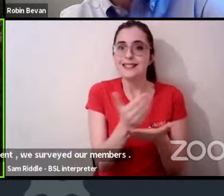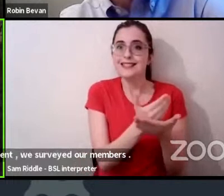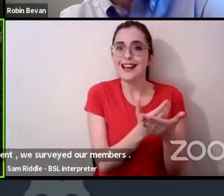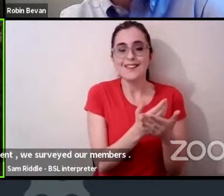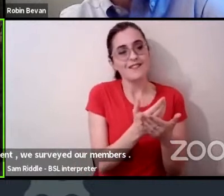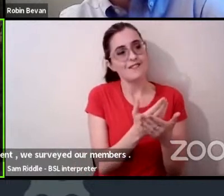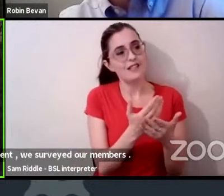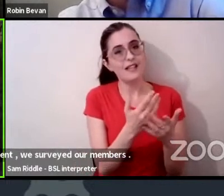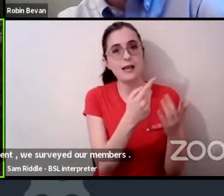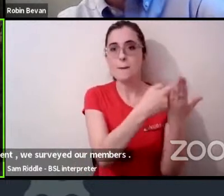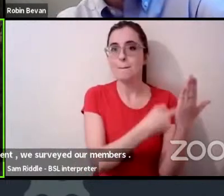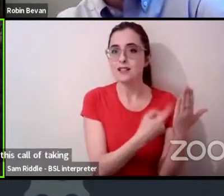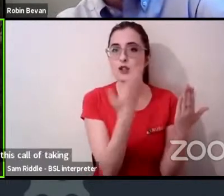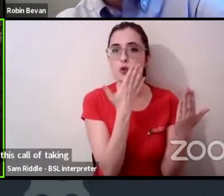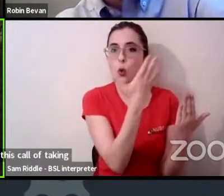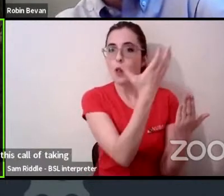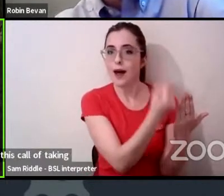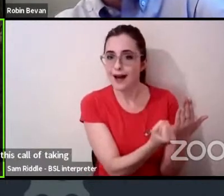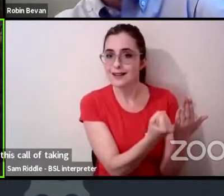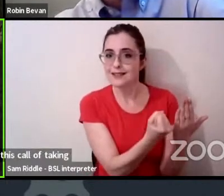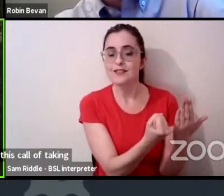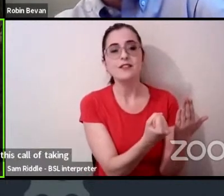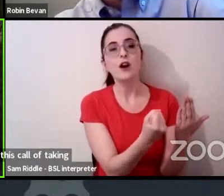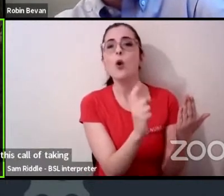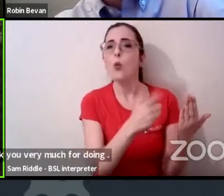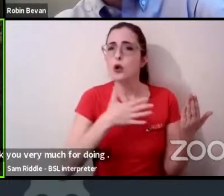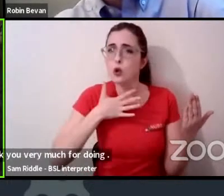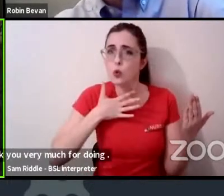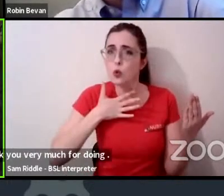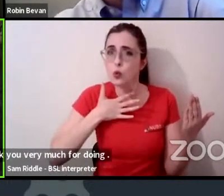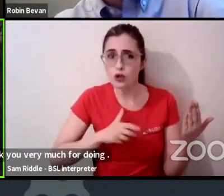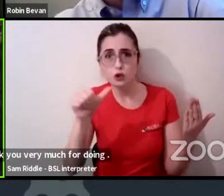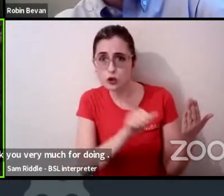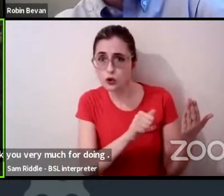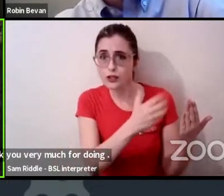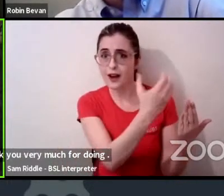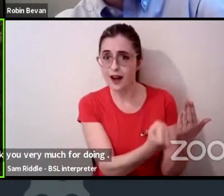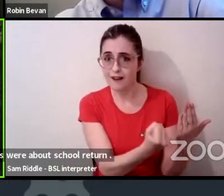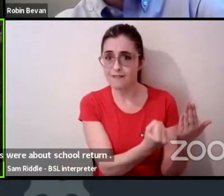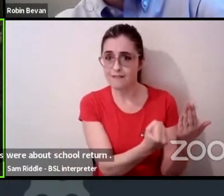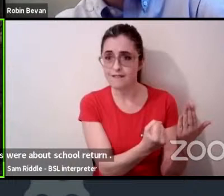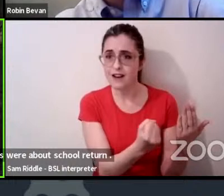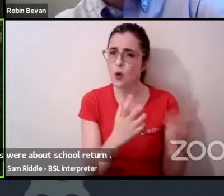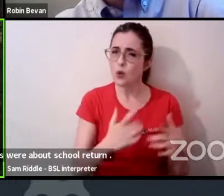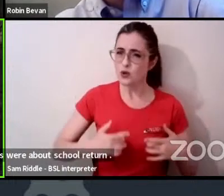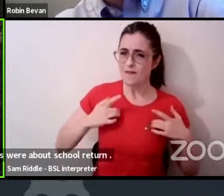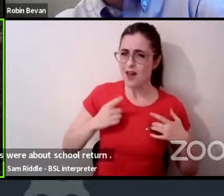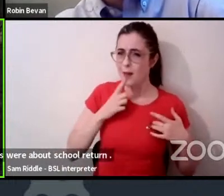schools, what measures you thought should be in place, what you thought about the Big Bang return.